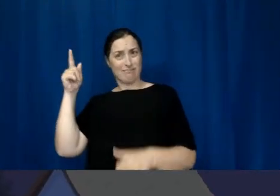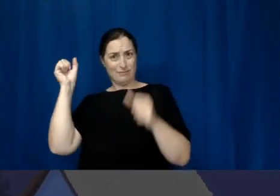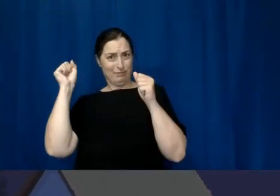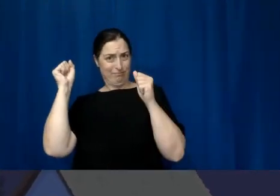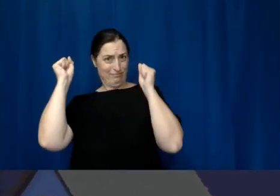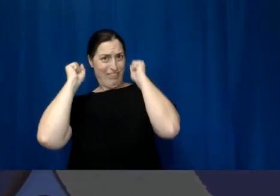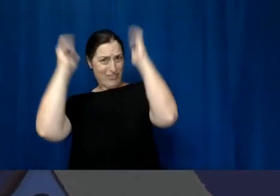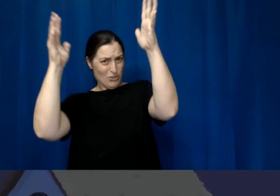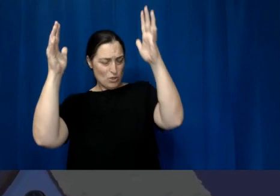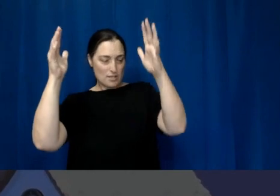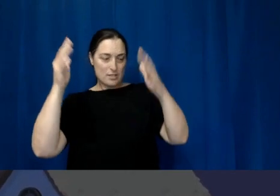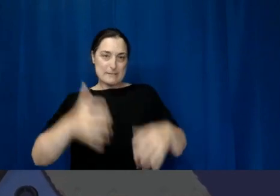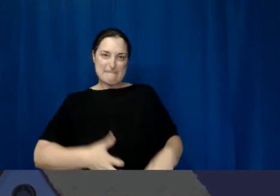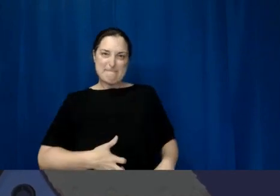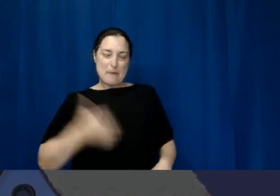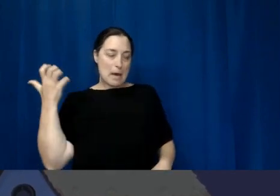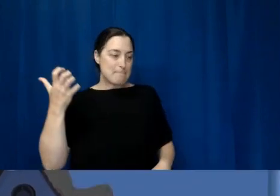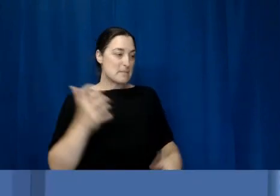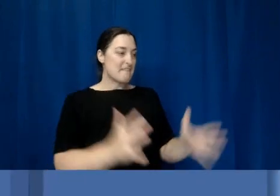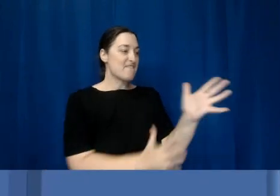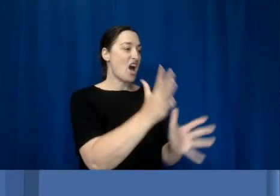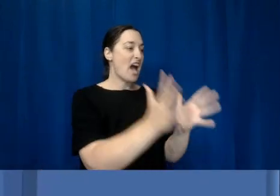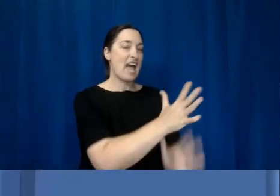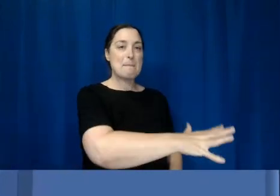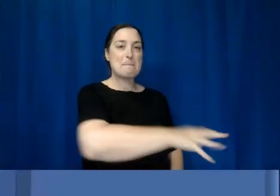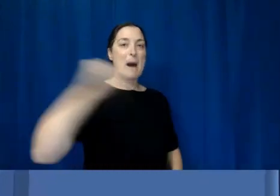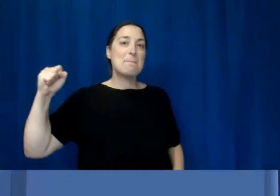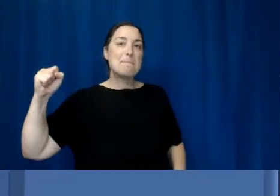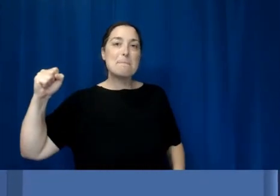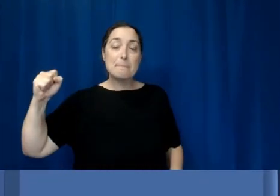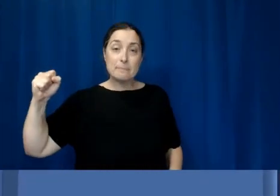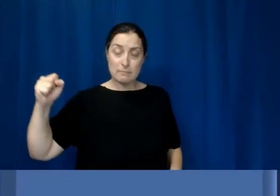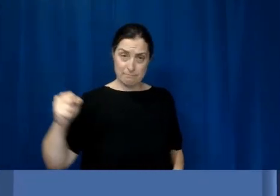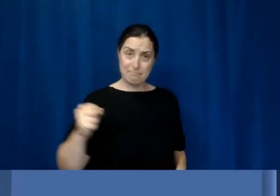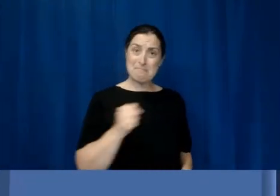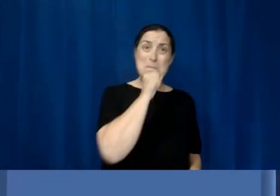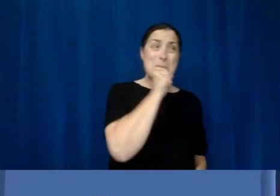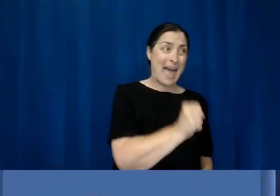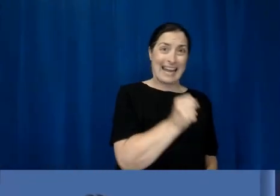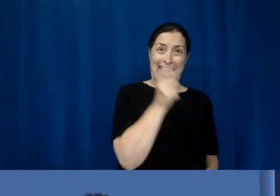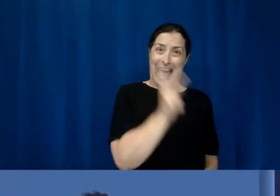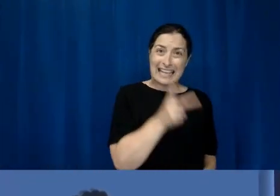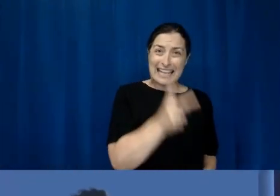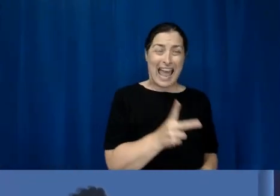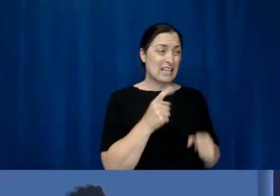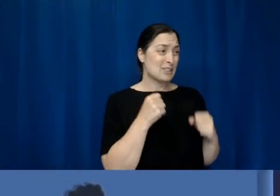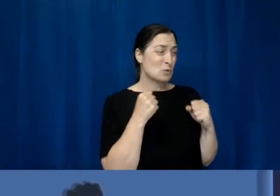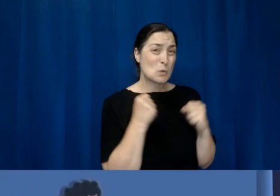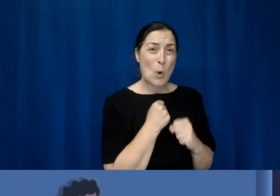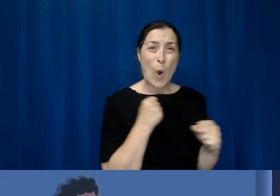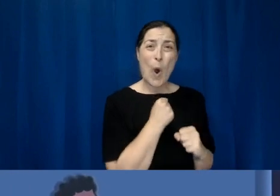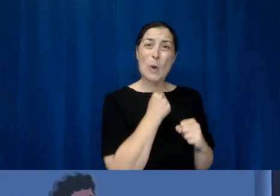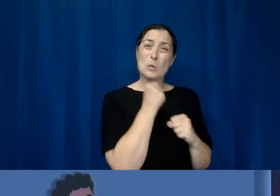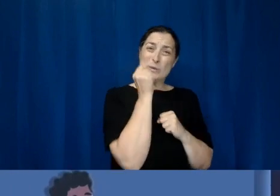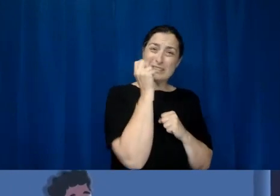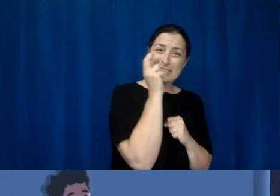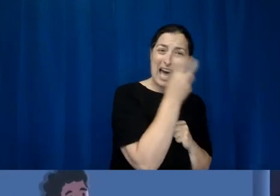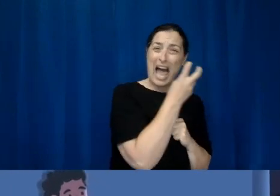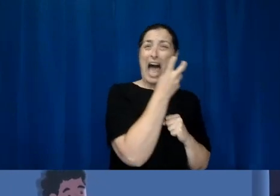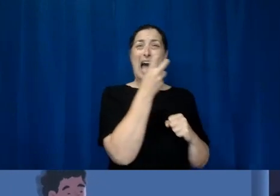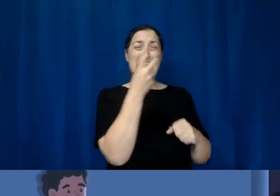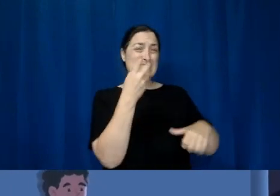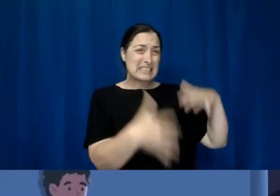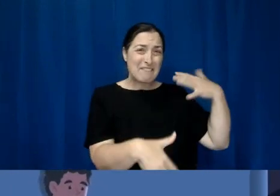had previously given to mankind. For many days and nights, men once again lived in the cold and dark. Unable to